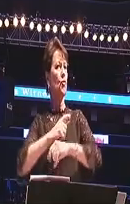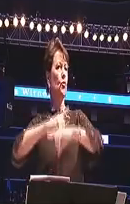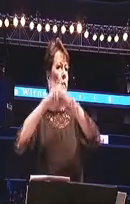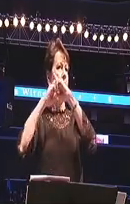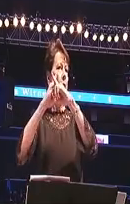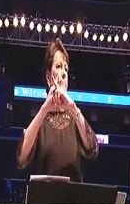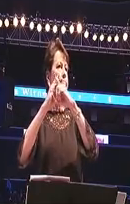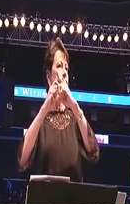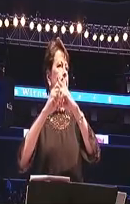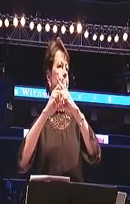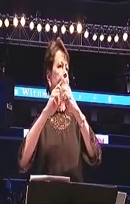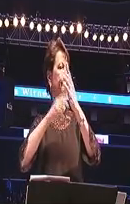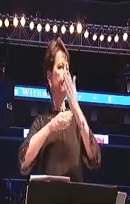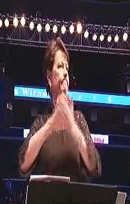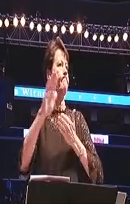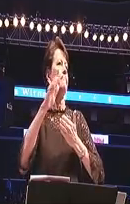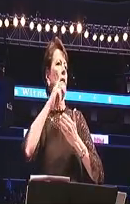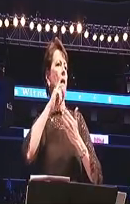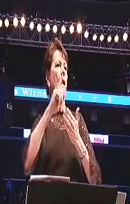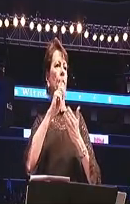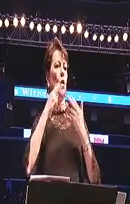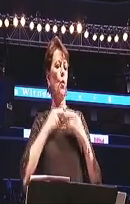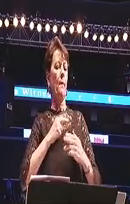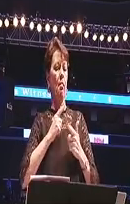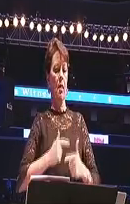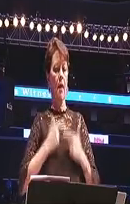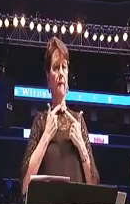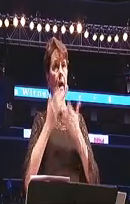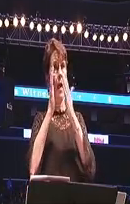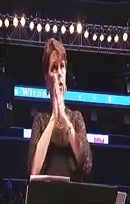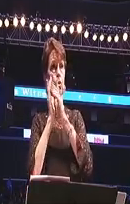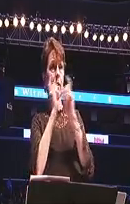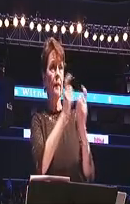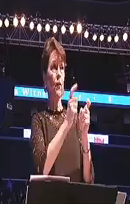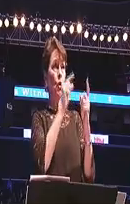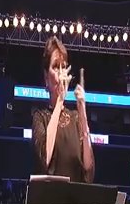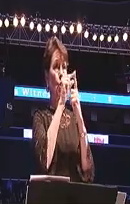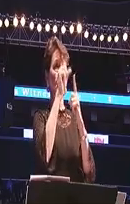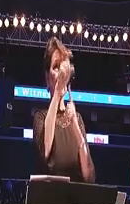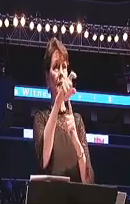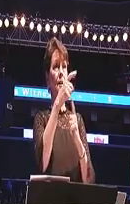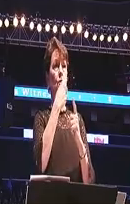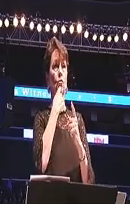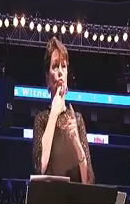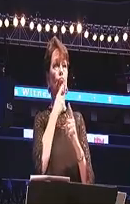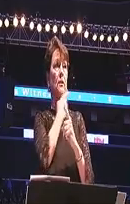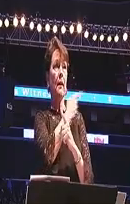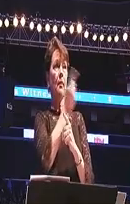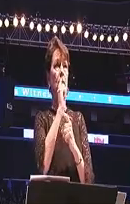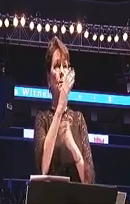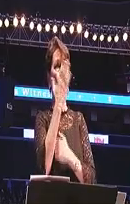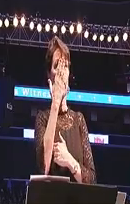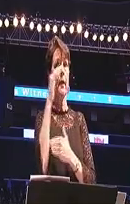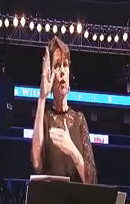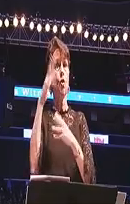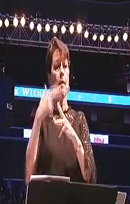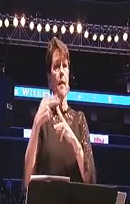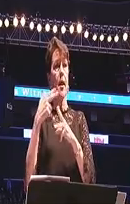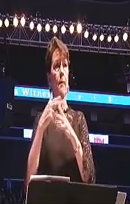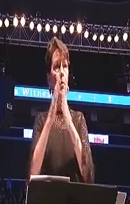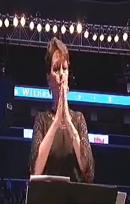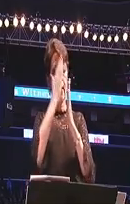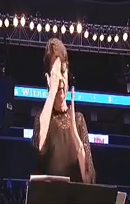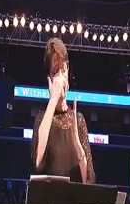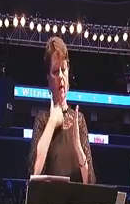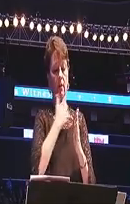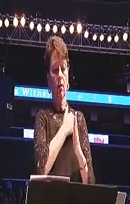life. And we ask that you would give her the words that she needs to say this morning to us. In your name we pray, in the name of the Father, and the